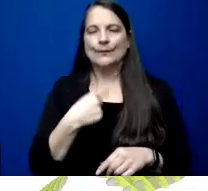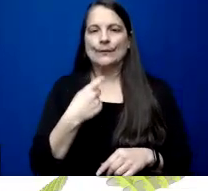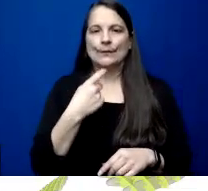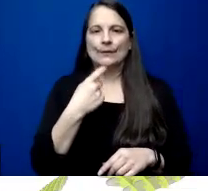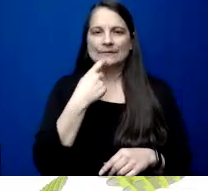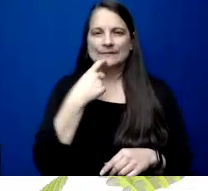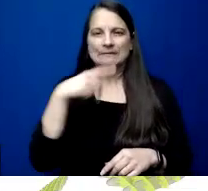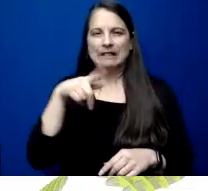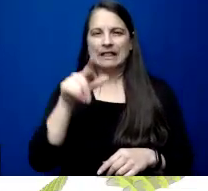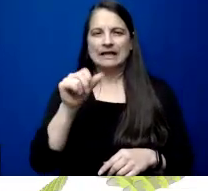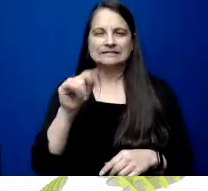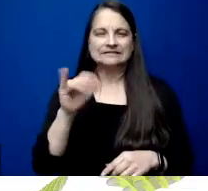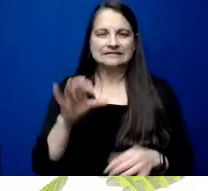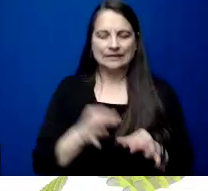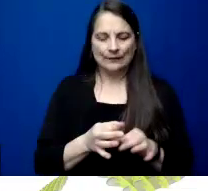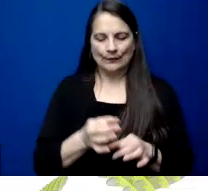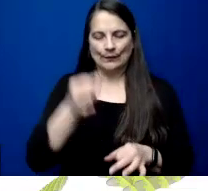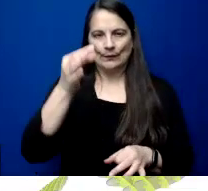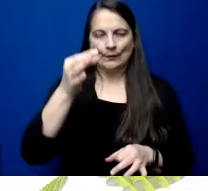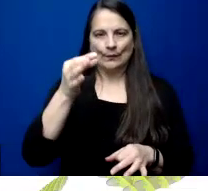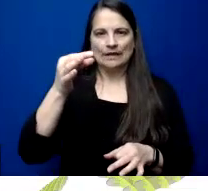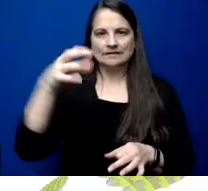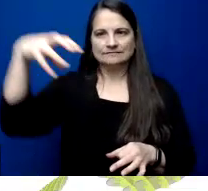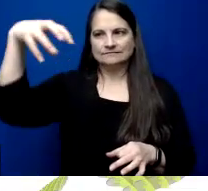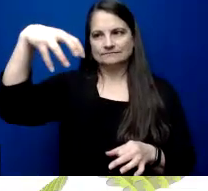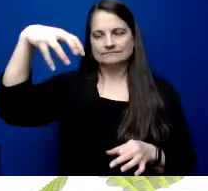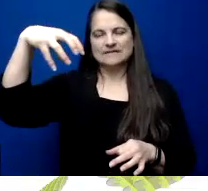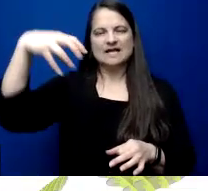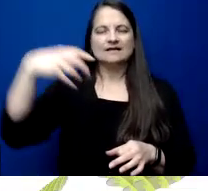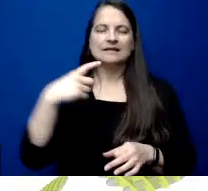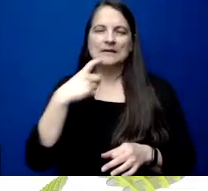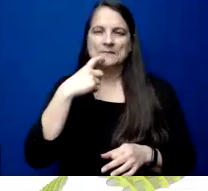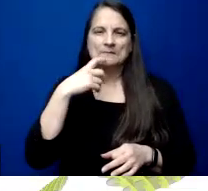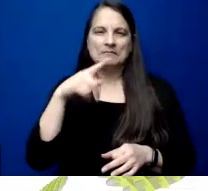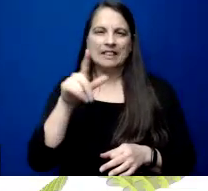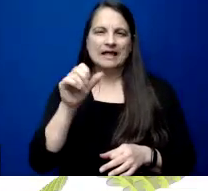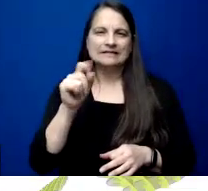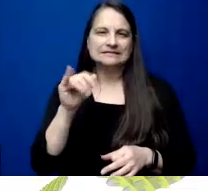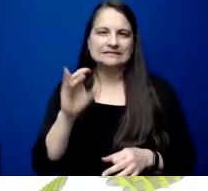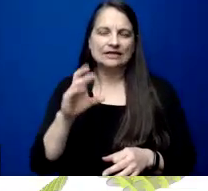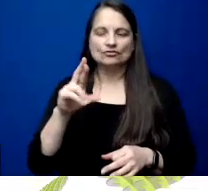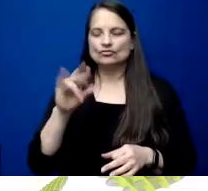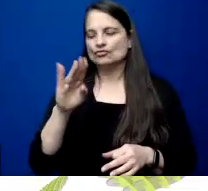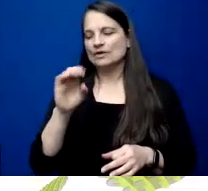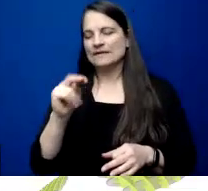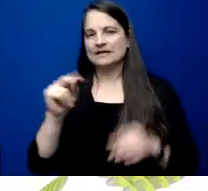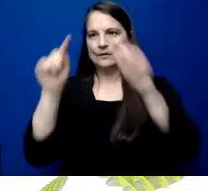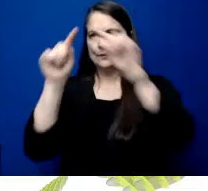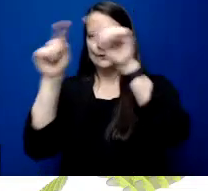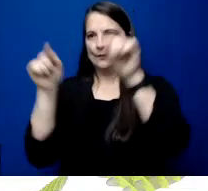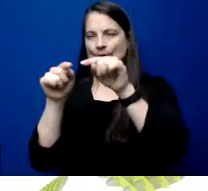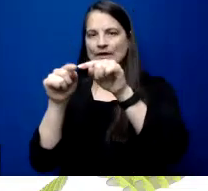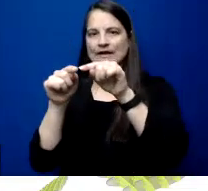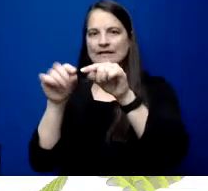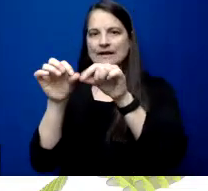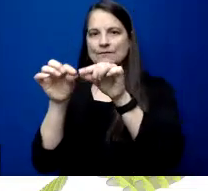stick. And on the end, it has some plastic ribbon attached to the top and then attached to a moving piece